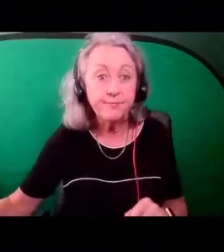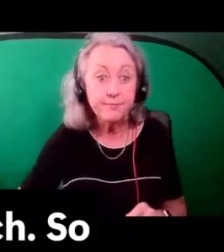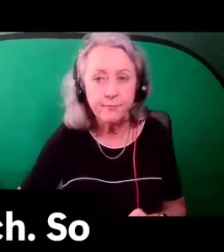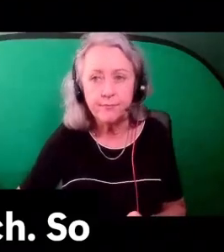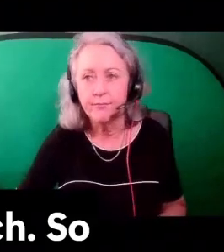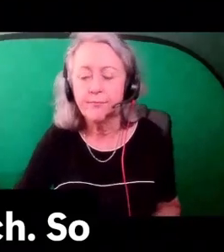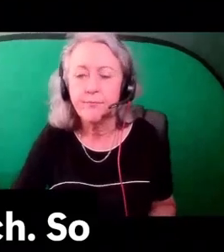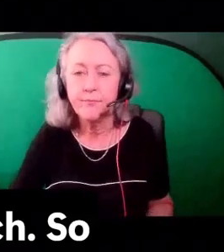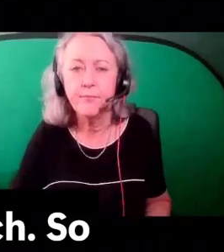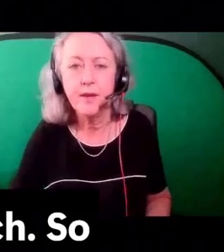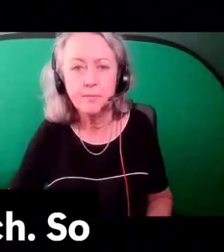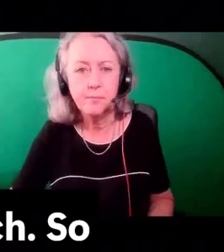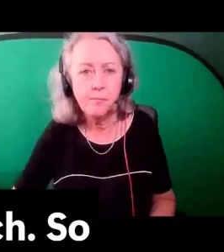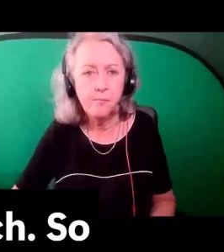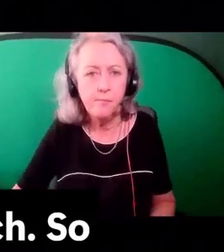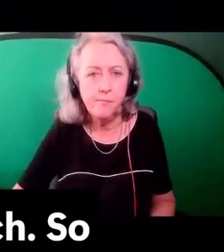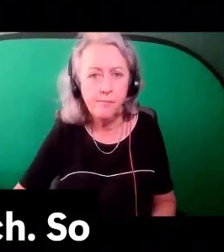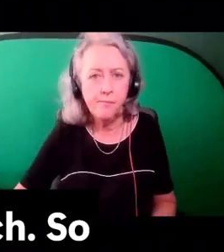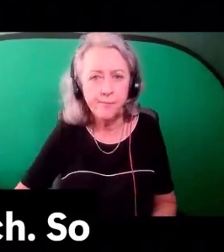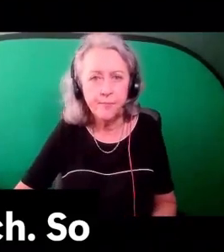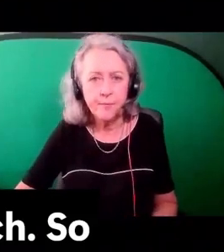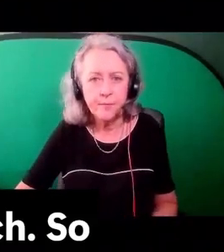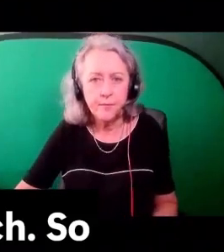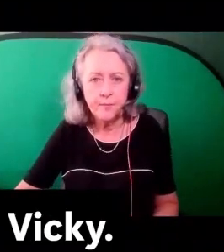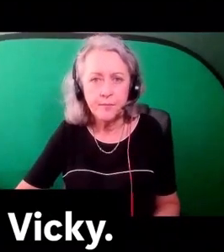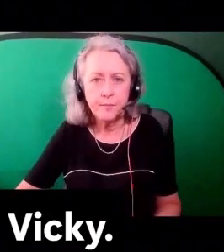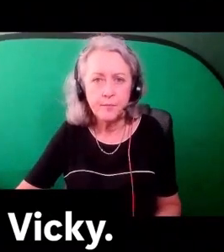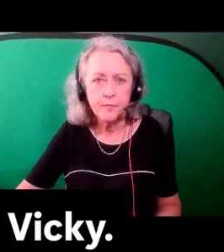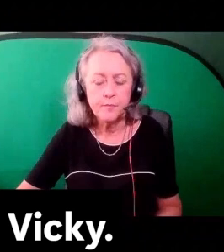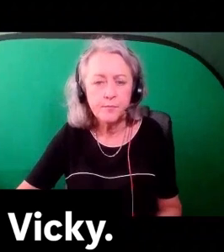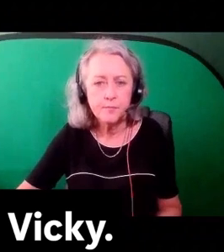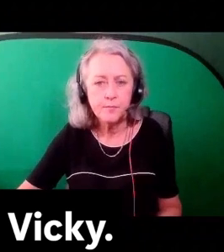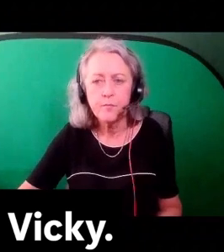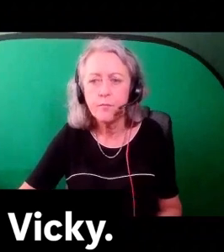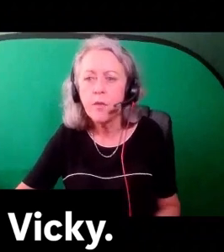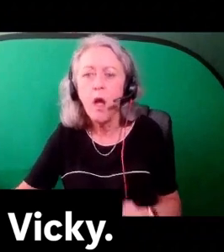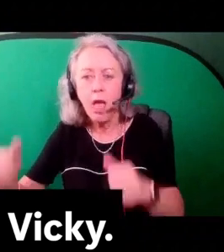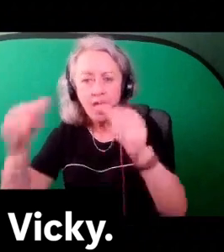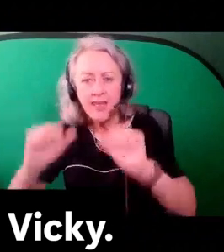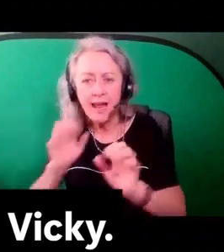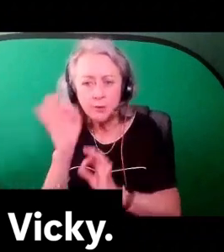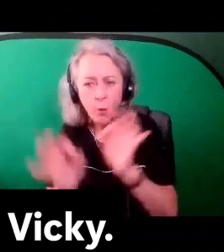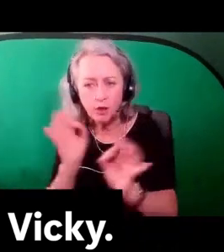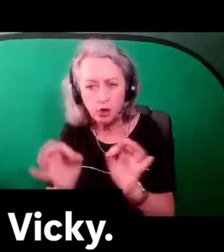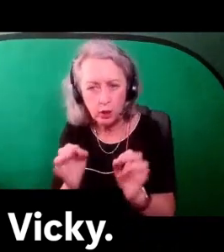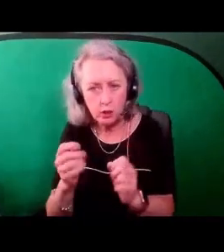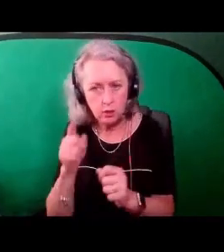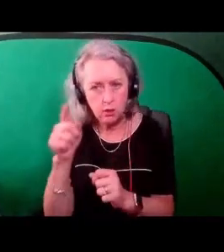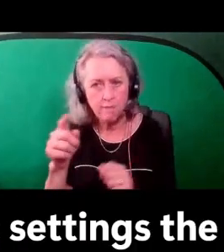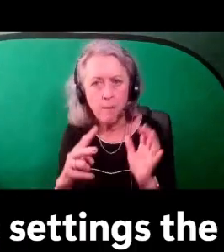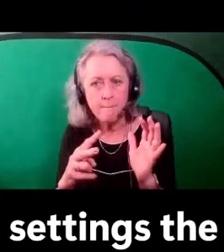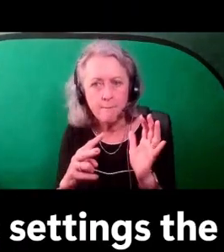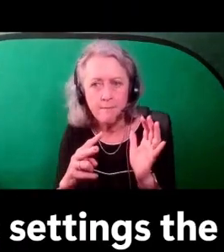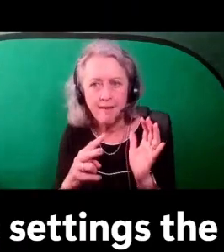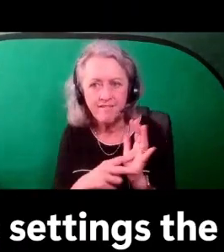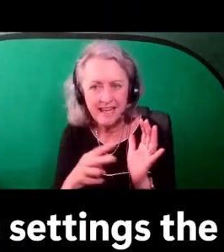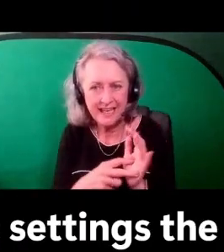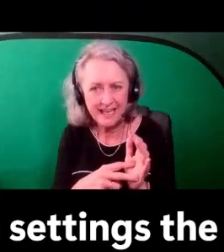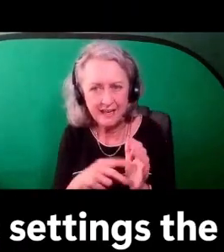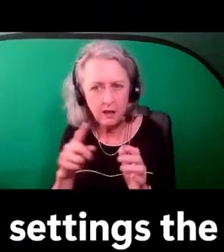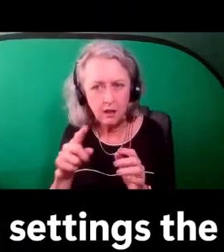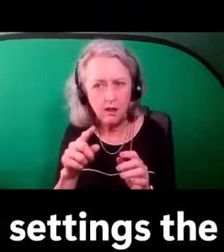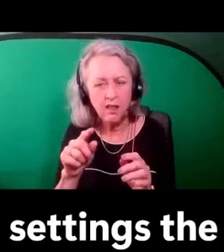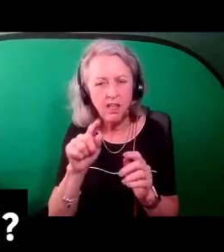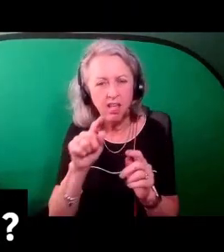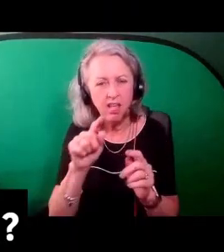Yeah, thank you very much. Right. So next question is from Vicky. So are the gestures